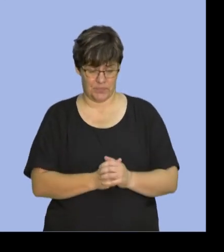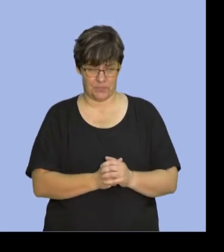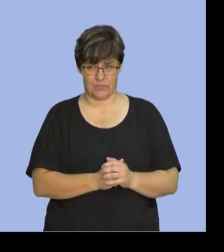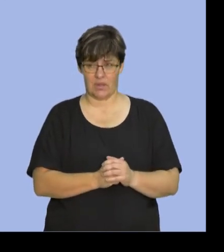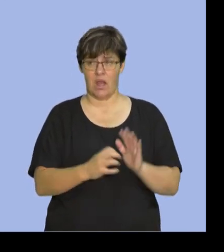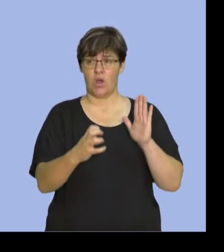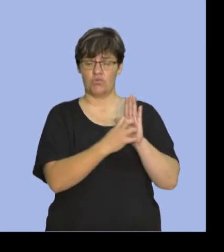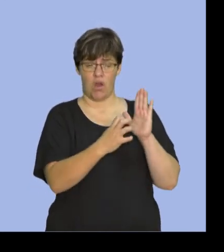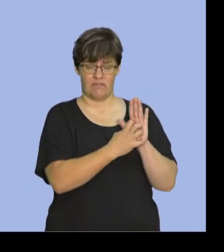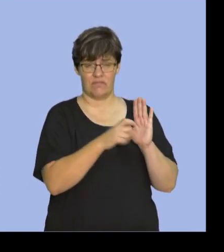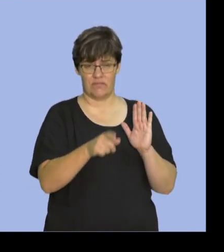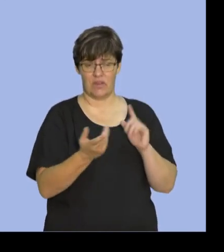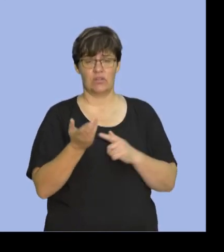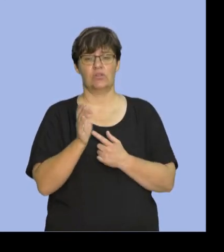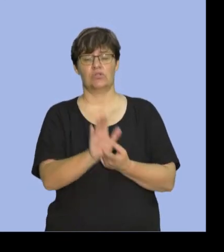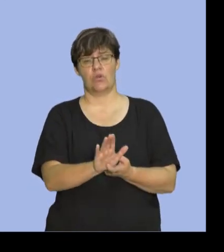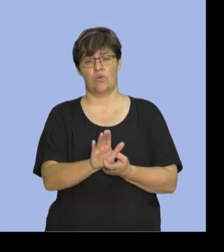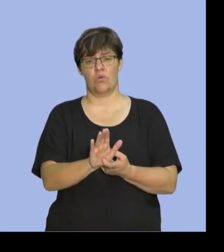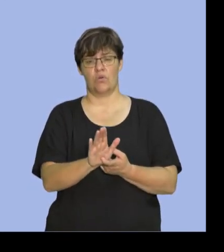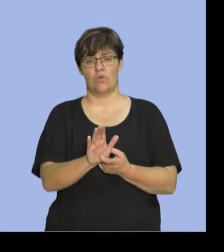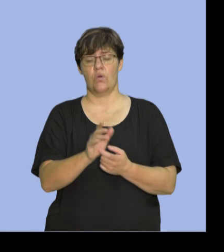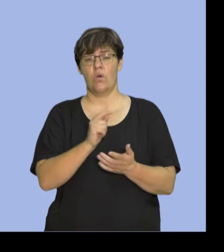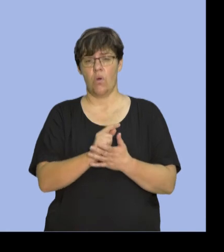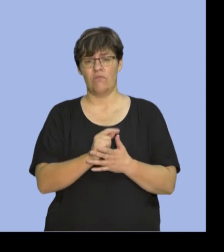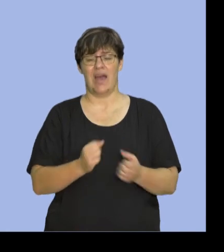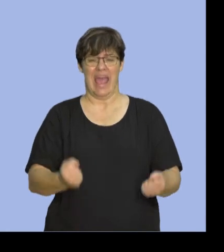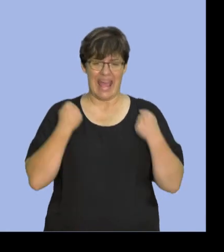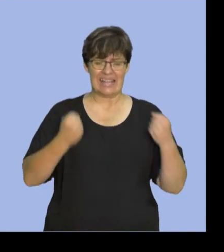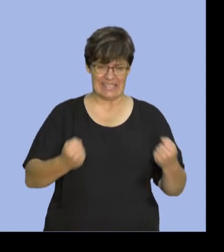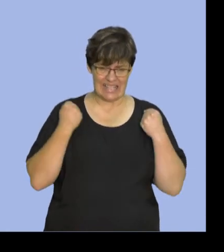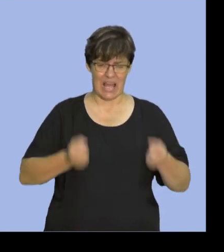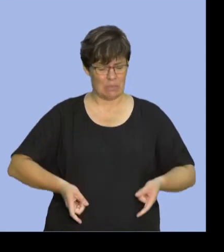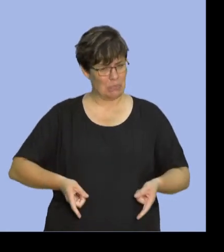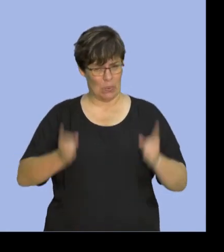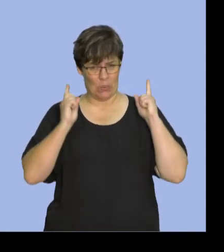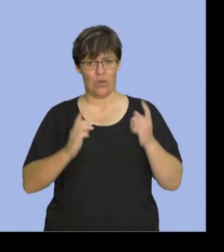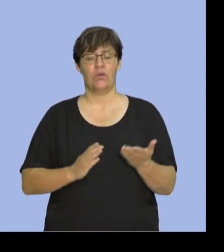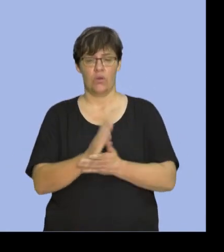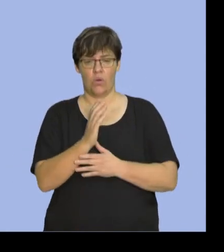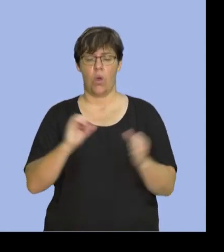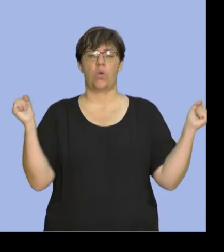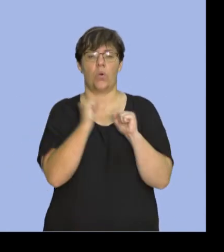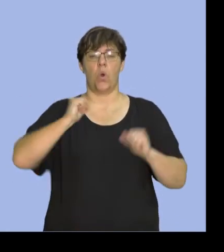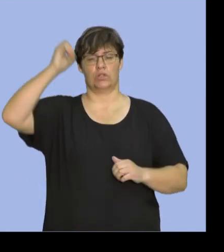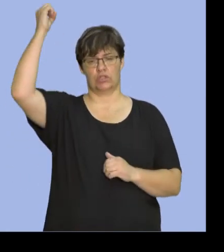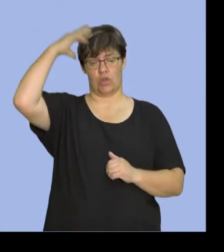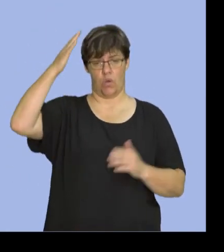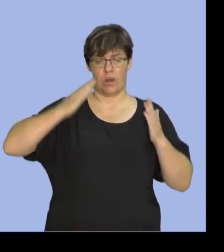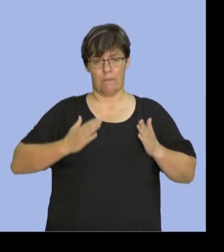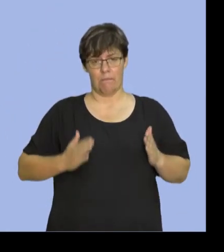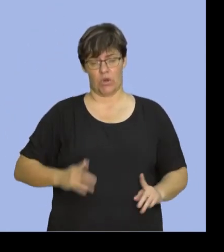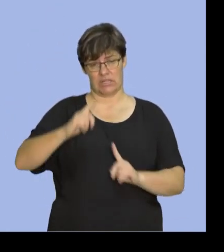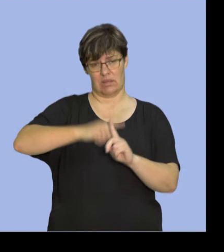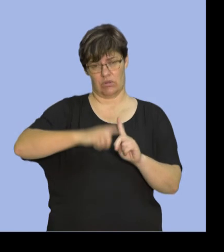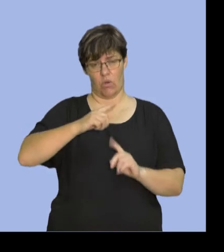on the next slide shows the effect of strenuous exercise followed by a cold shower on the body temperature of an